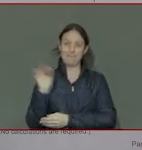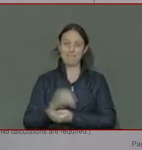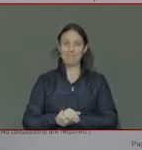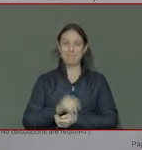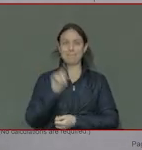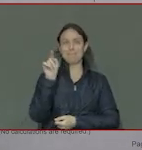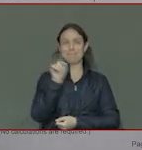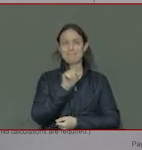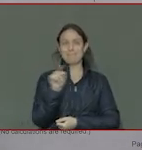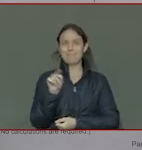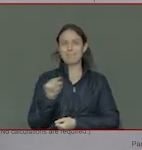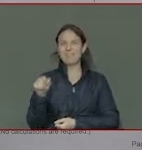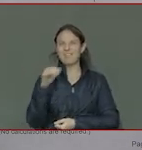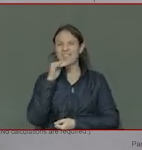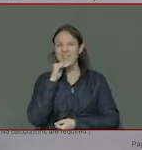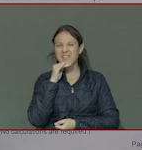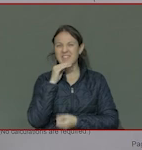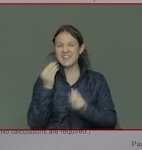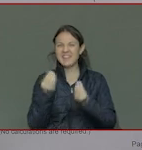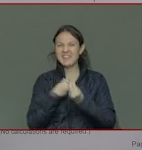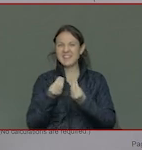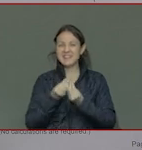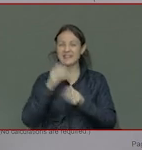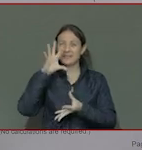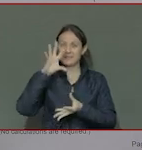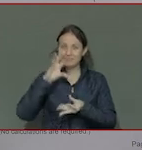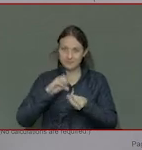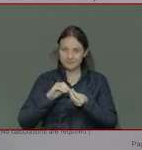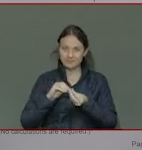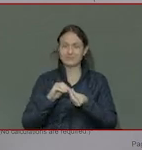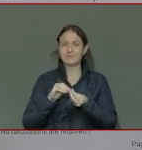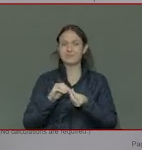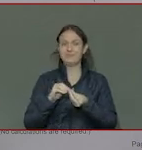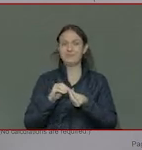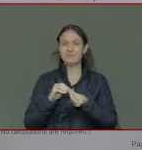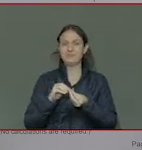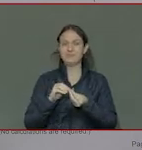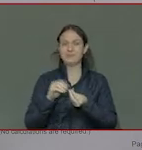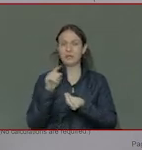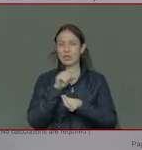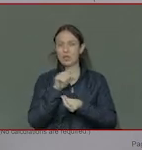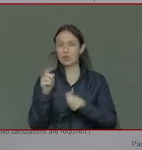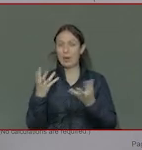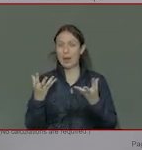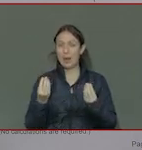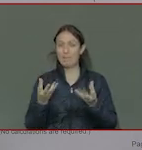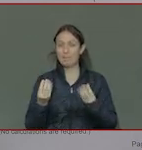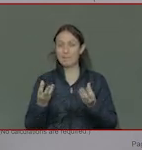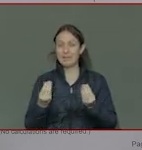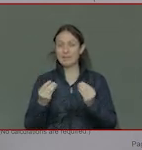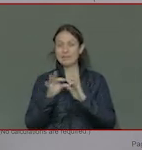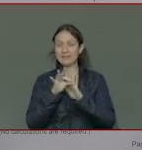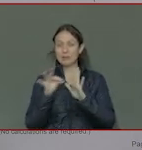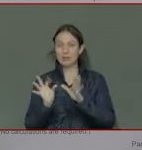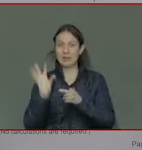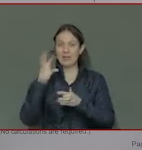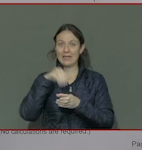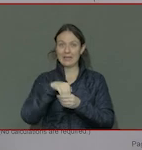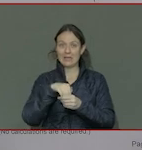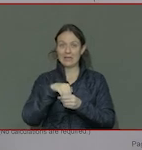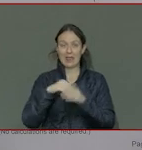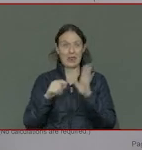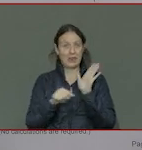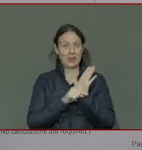means adding things together. And when you fill in numbers, there can be no